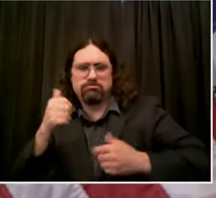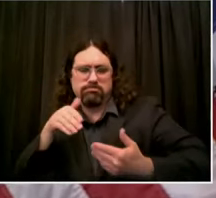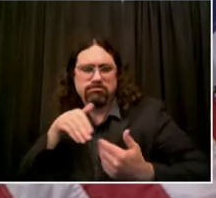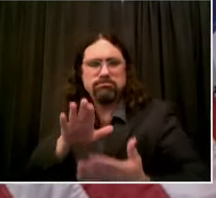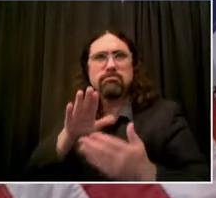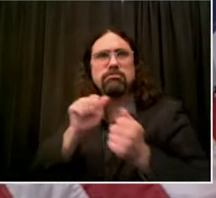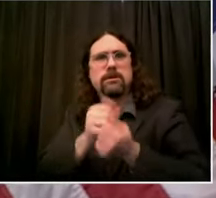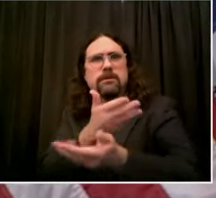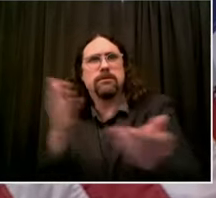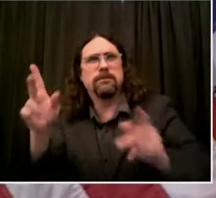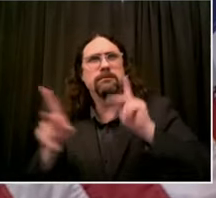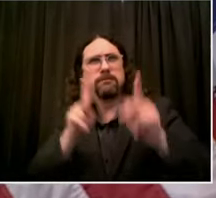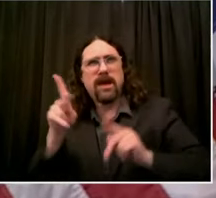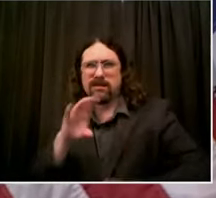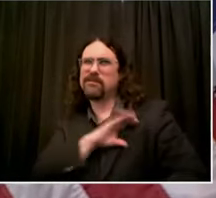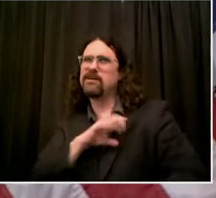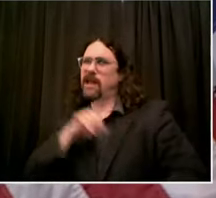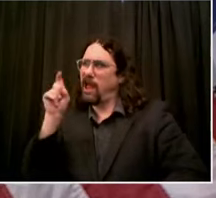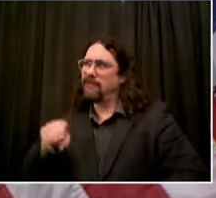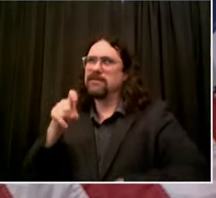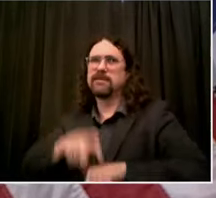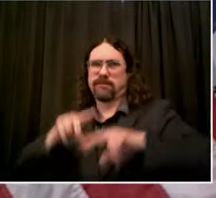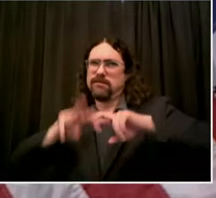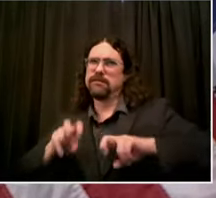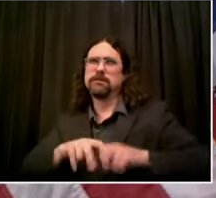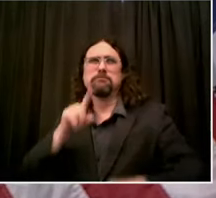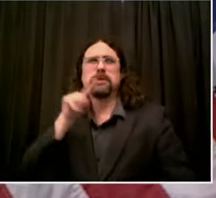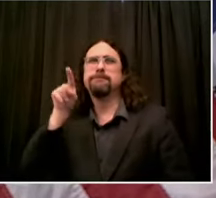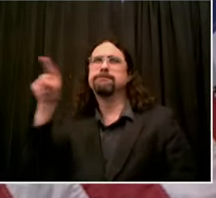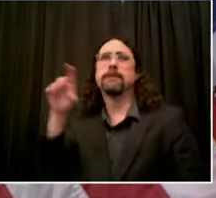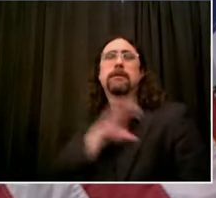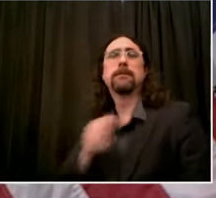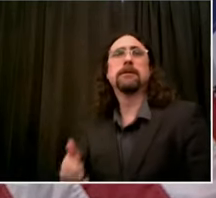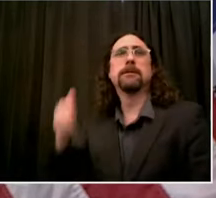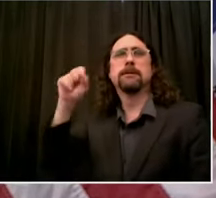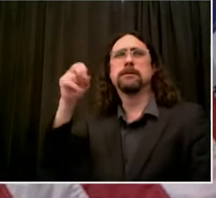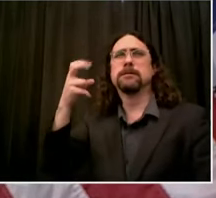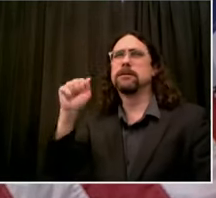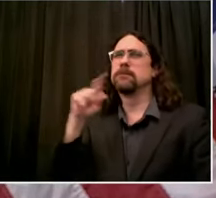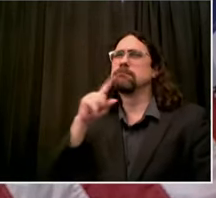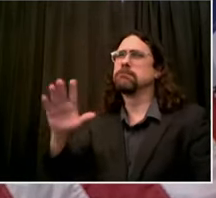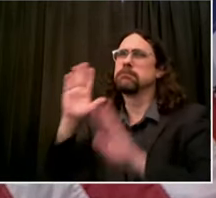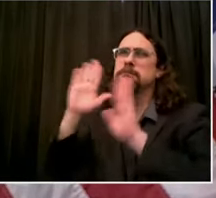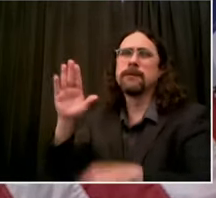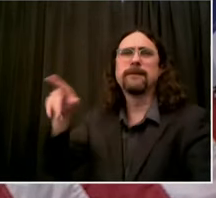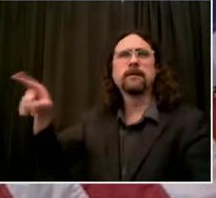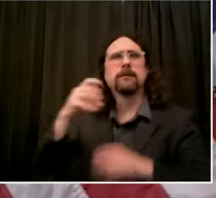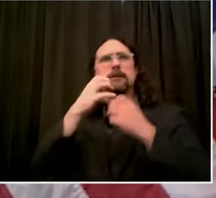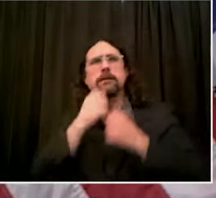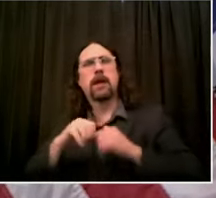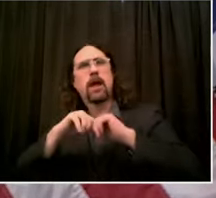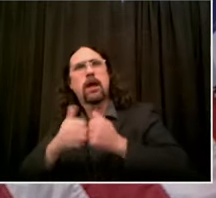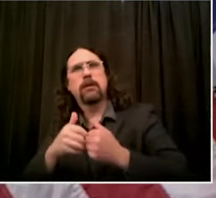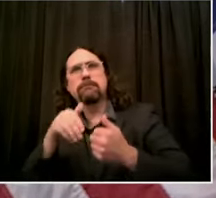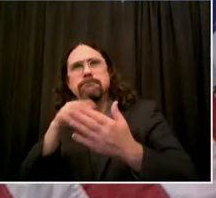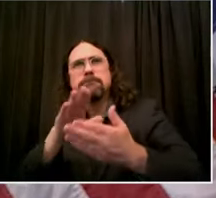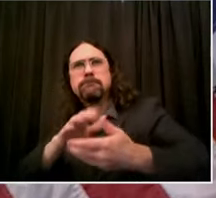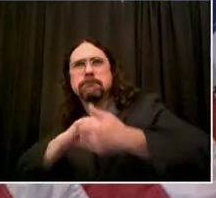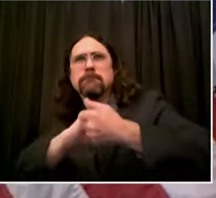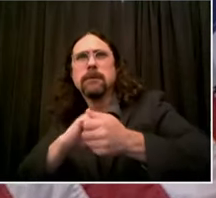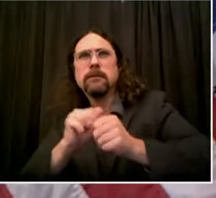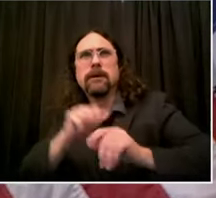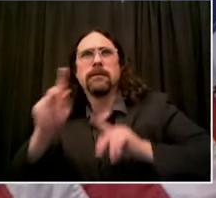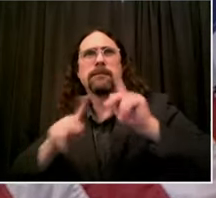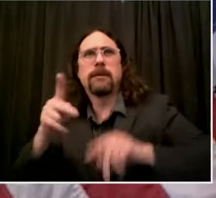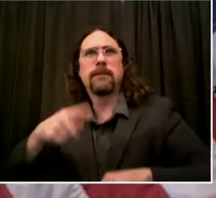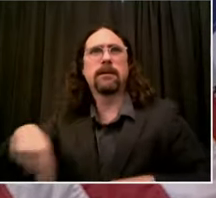all of us, and showing a lot of restraint in the process. And that's what we expect. And I want to be clear. Everyone who puts on that uniform